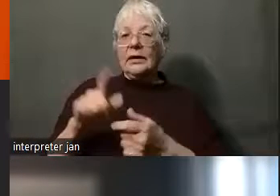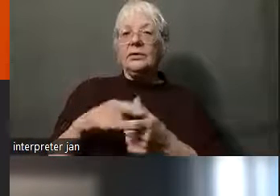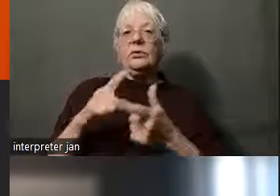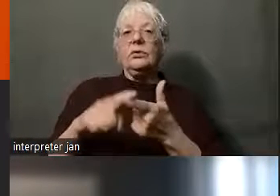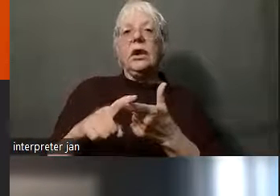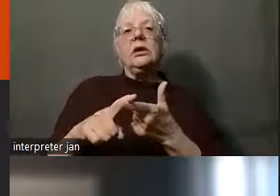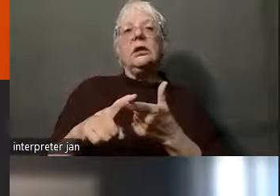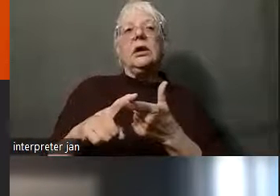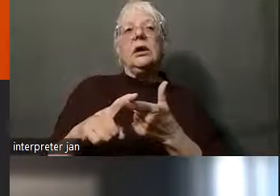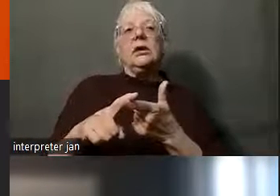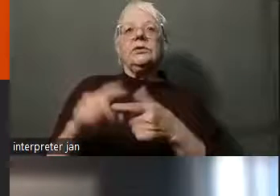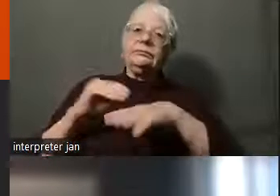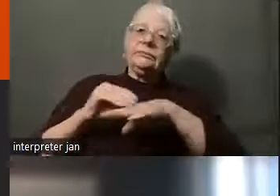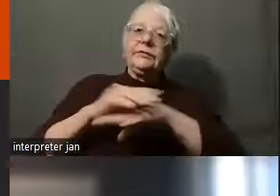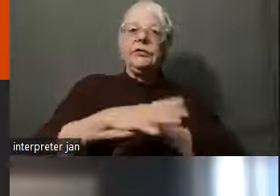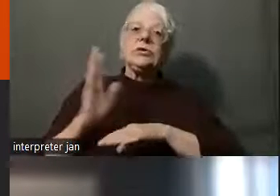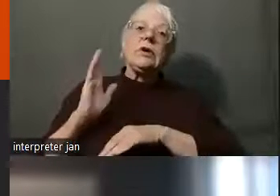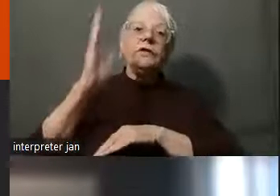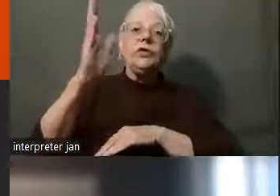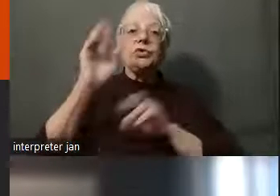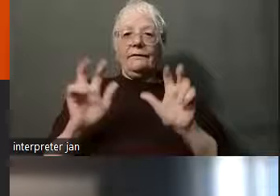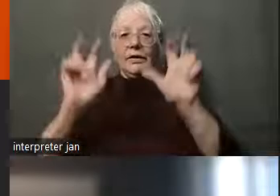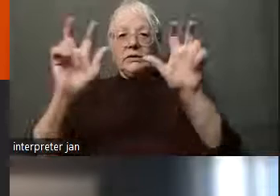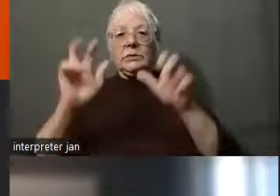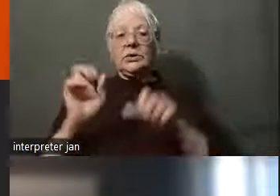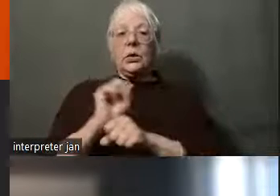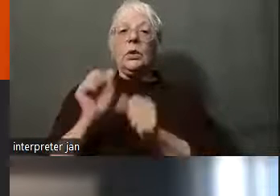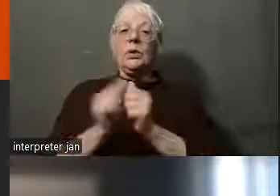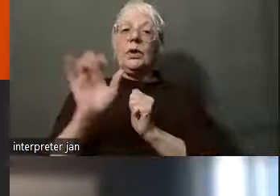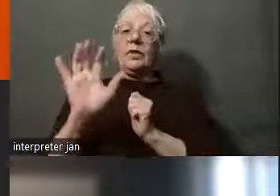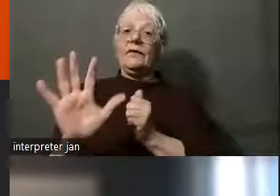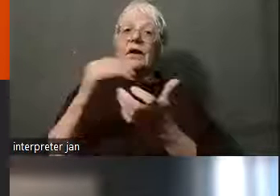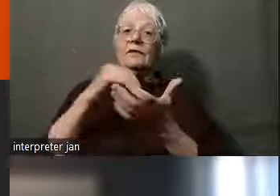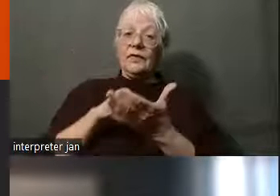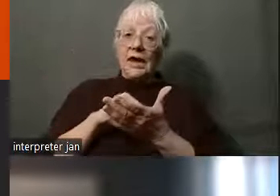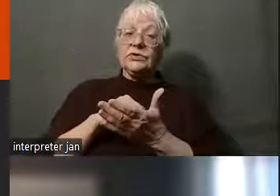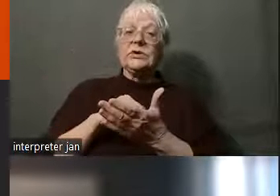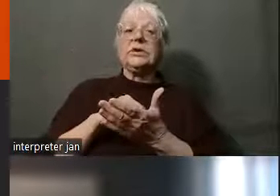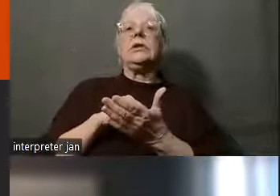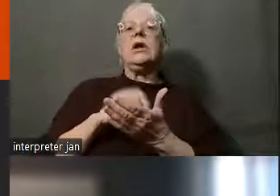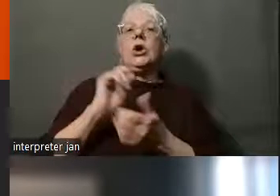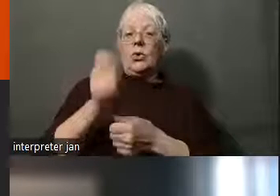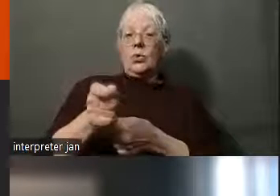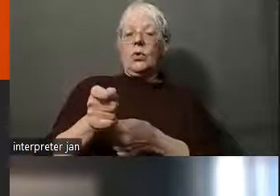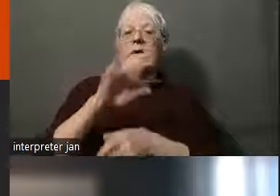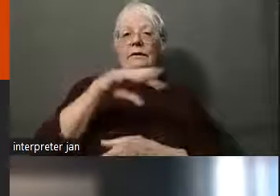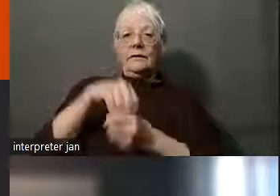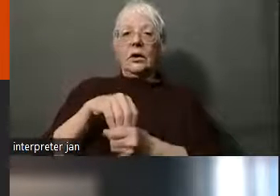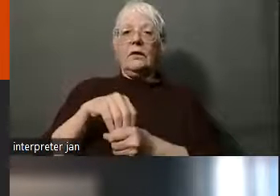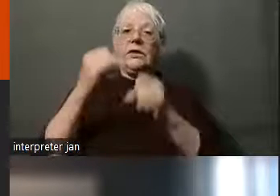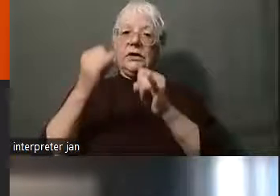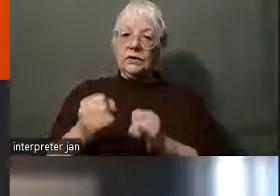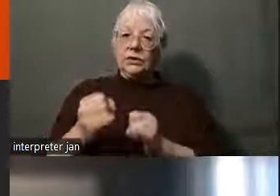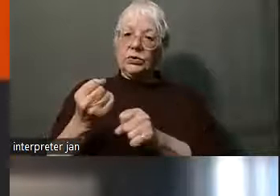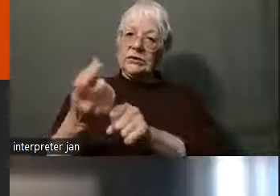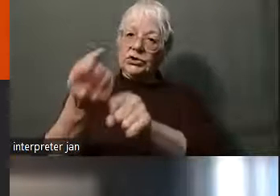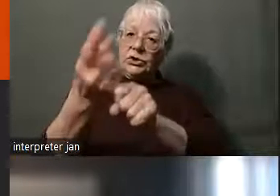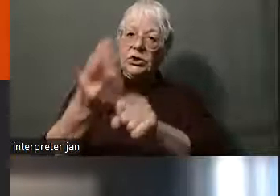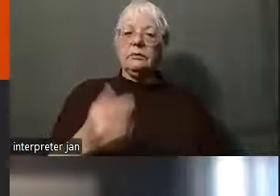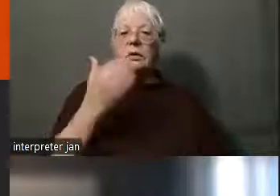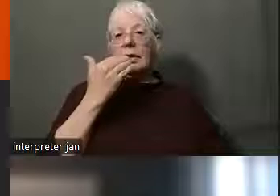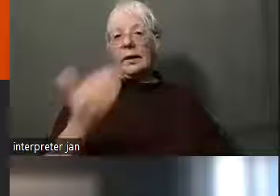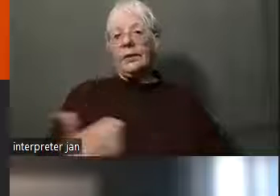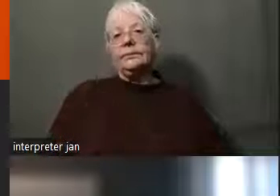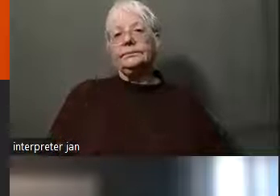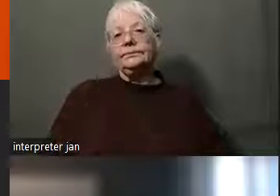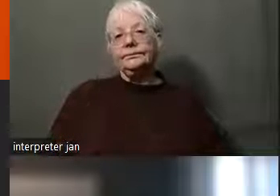future investments. We work with 5,000 justice-involved individuals each year. Thank you for that.